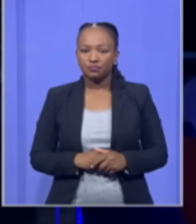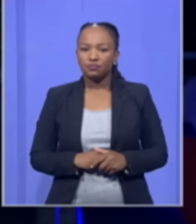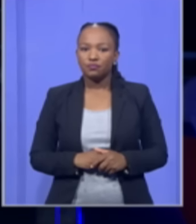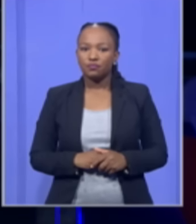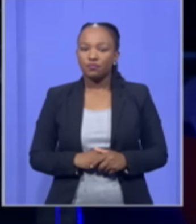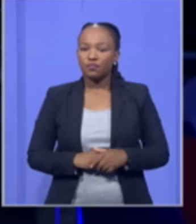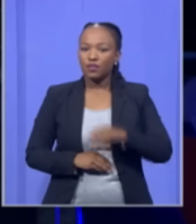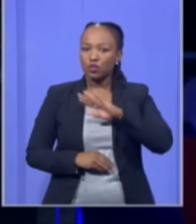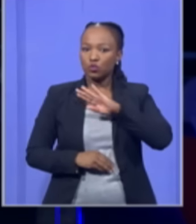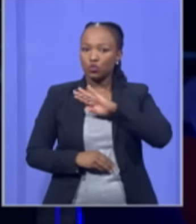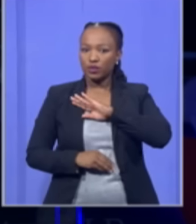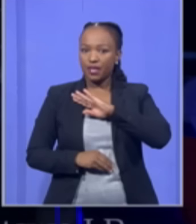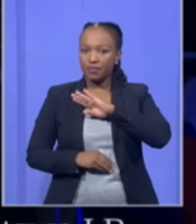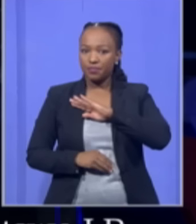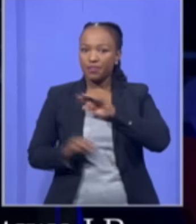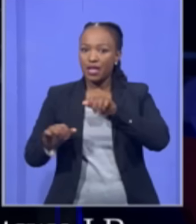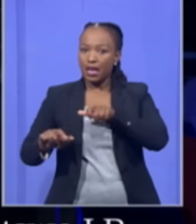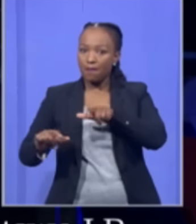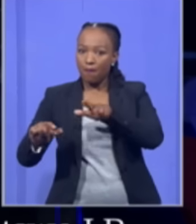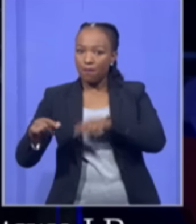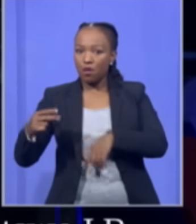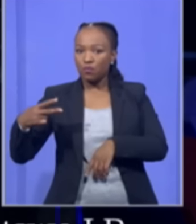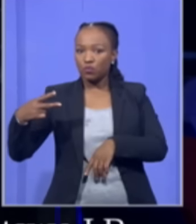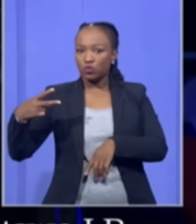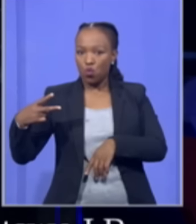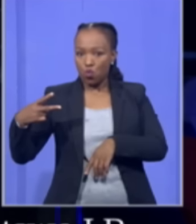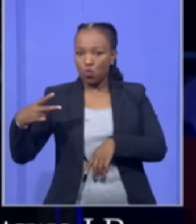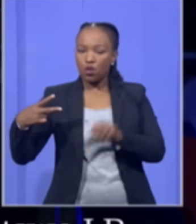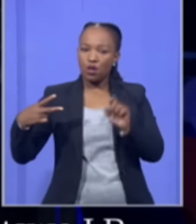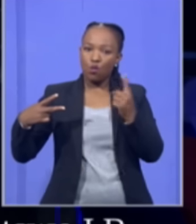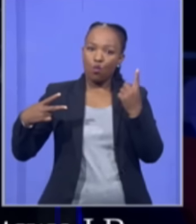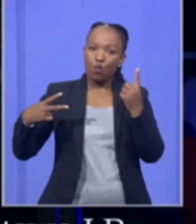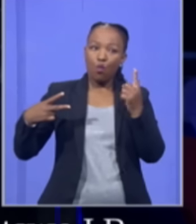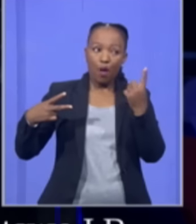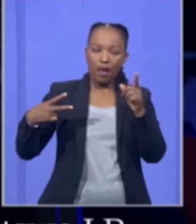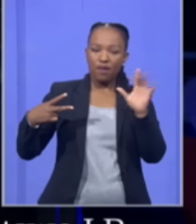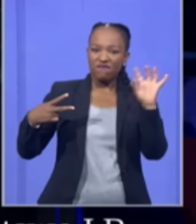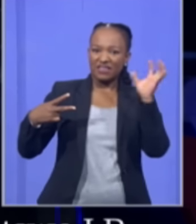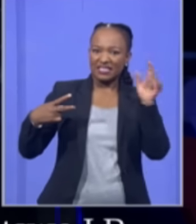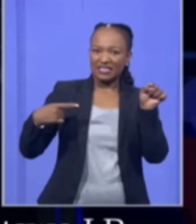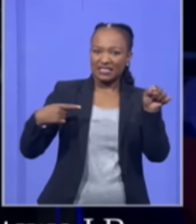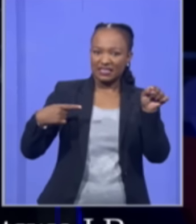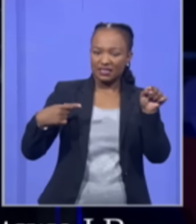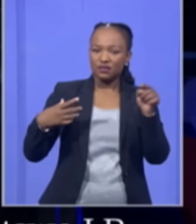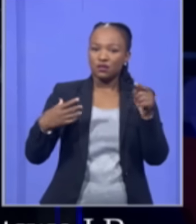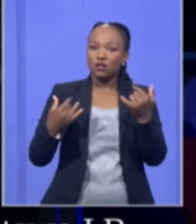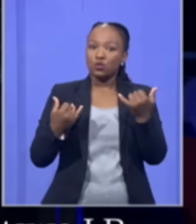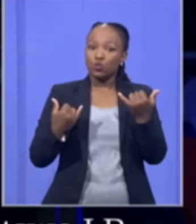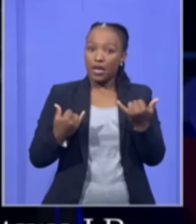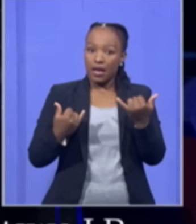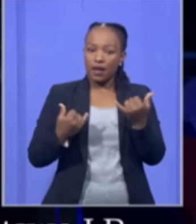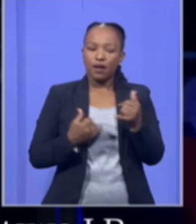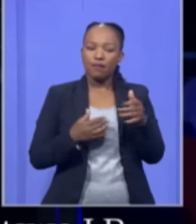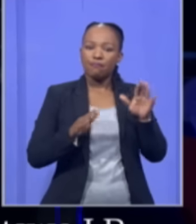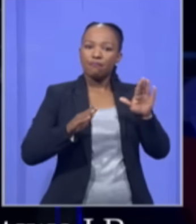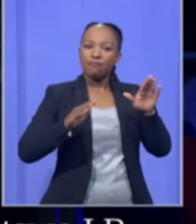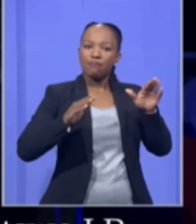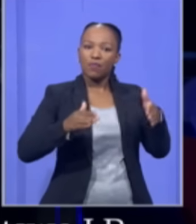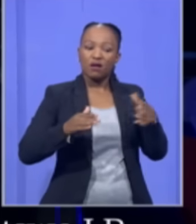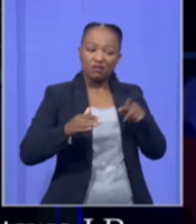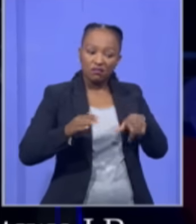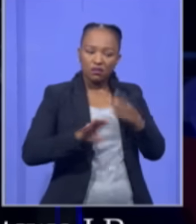Masole a mabedi a Limpopo le la Free State wa 14 a ileng a hlokalla DRC a phomoditswe borokong ba ona ba ho qetela pejana